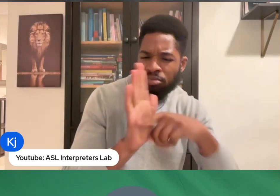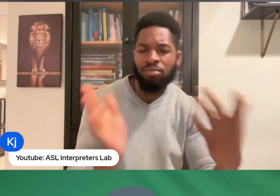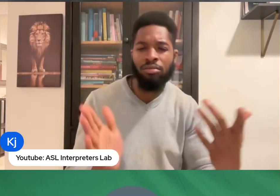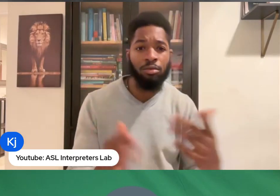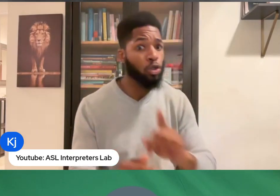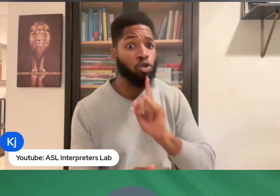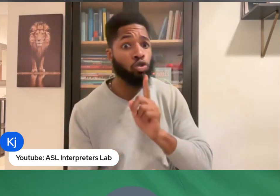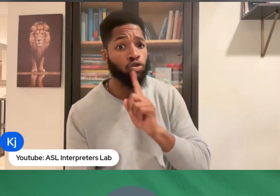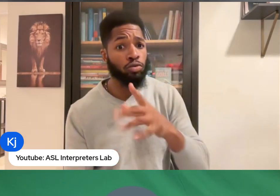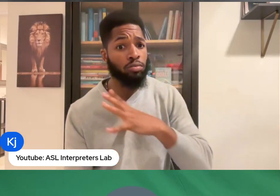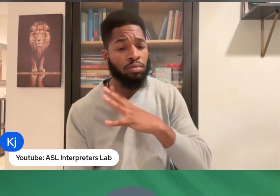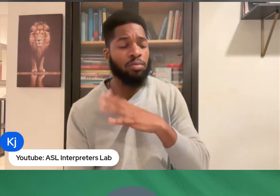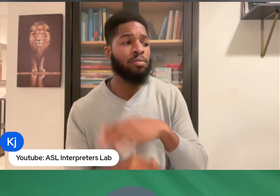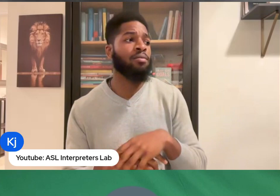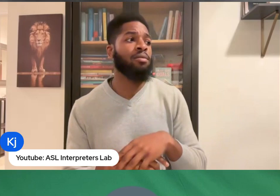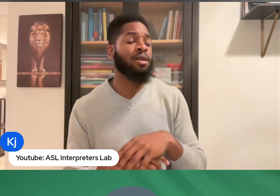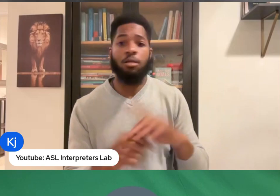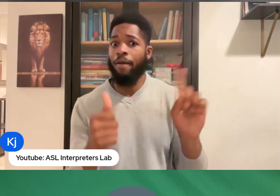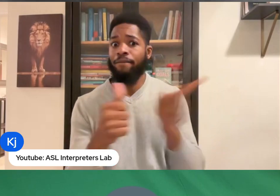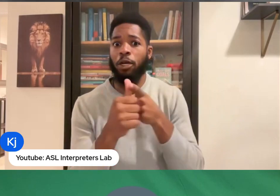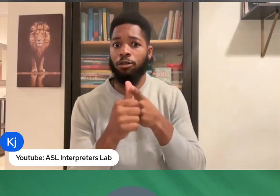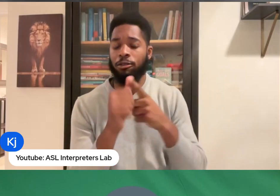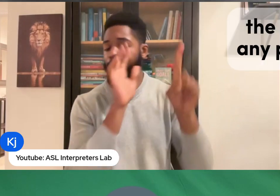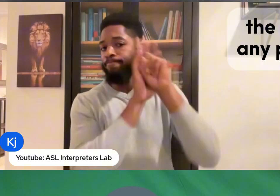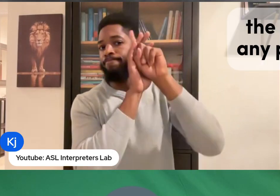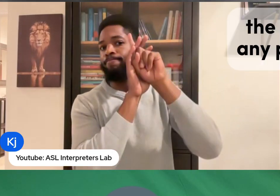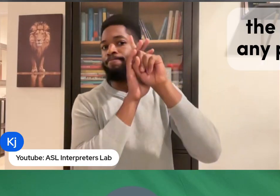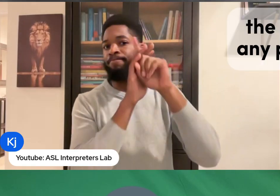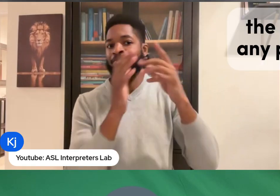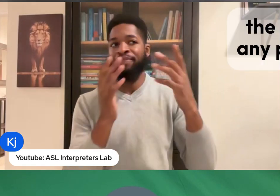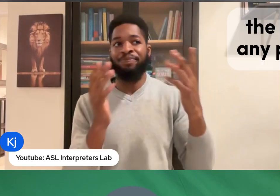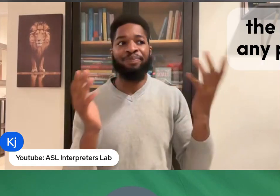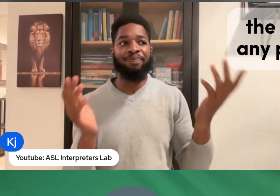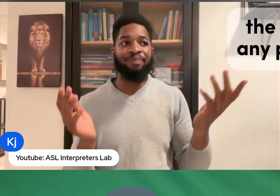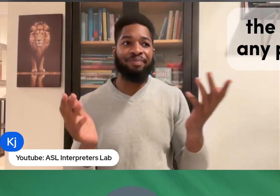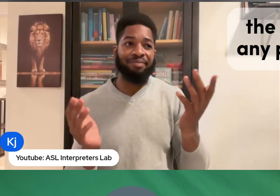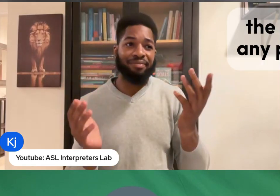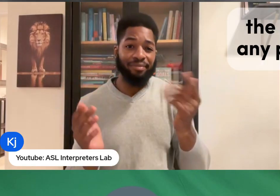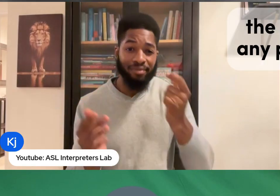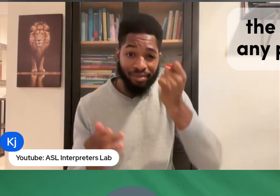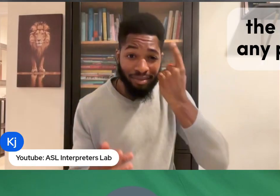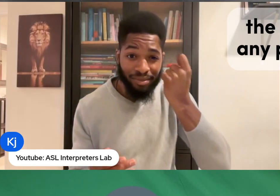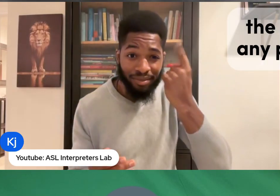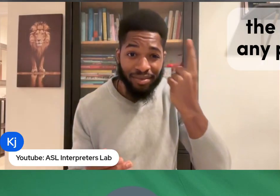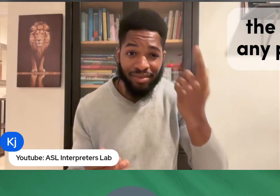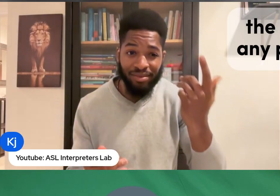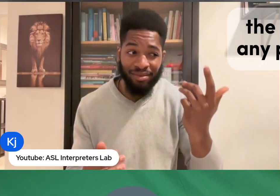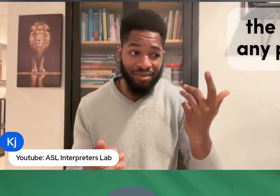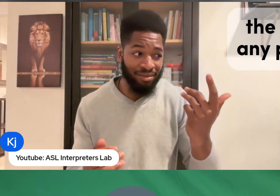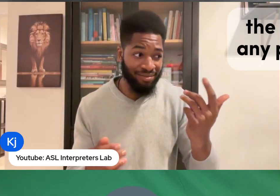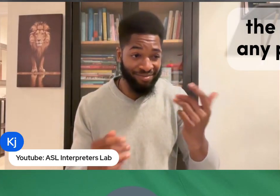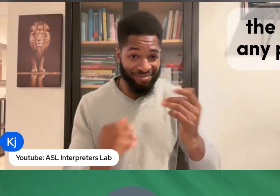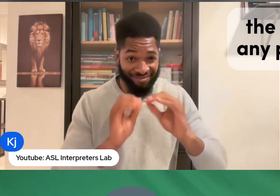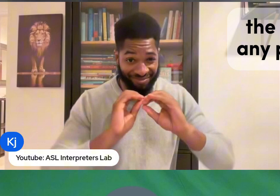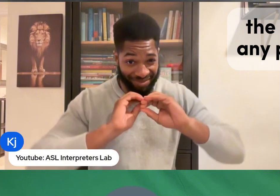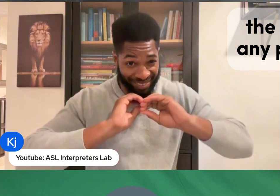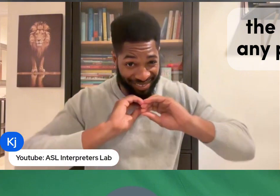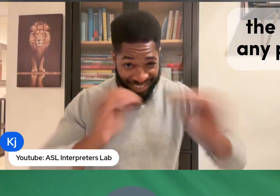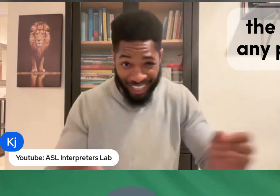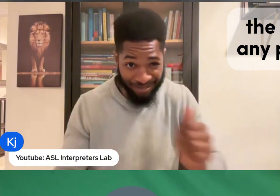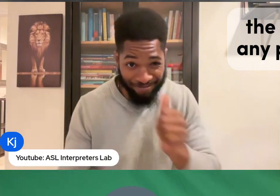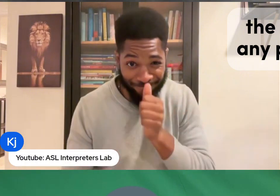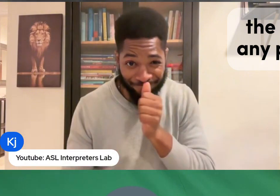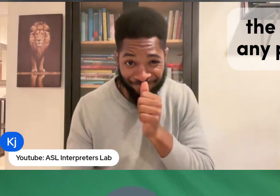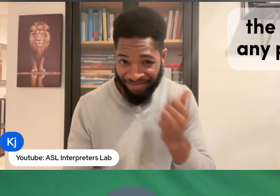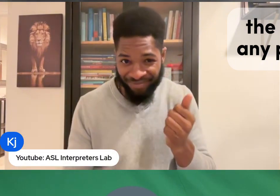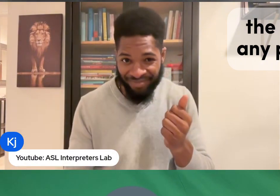the the reality that you don't have any privacy is